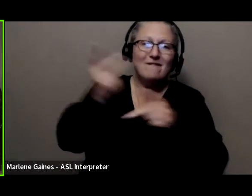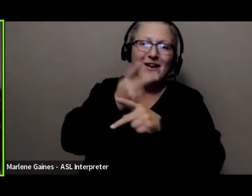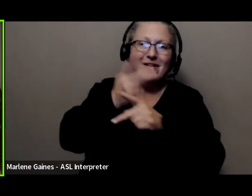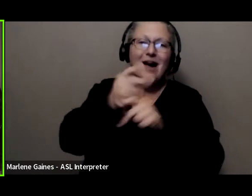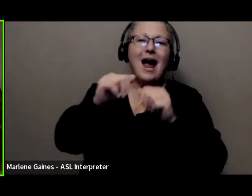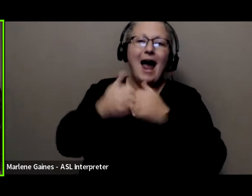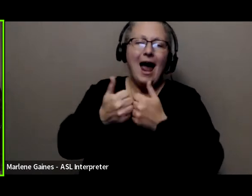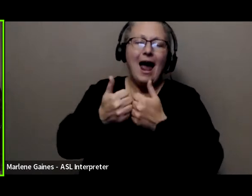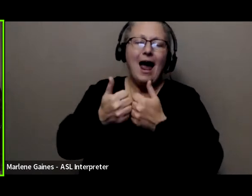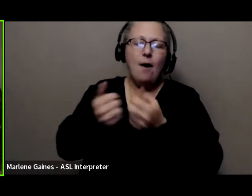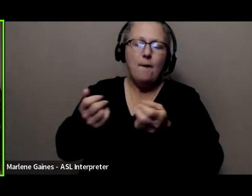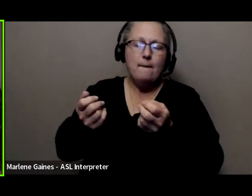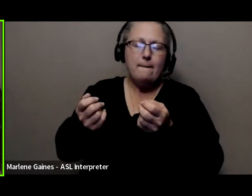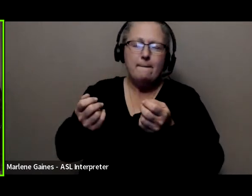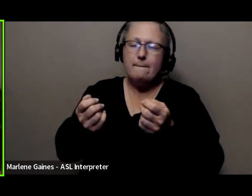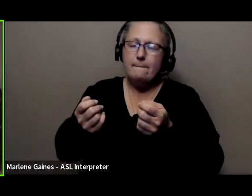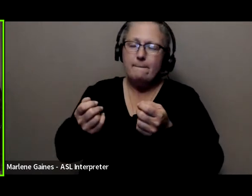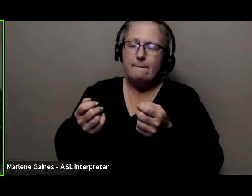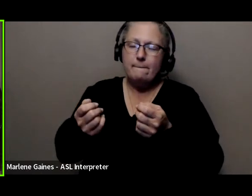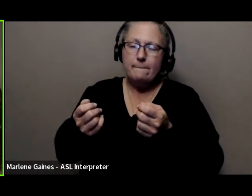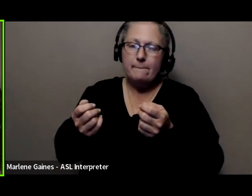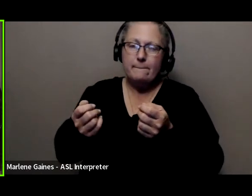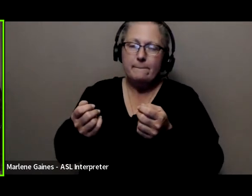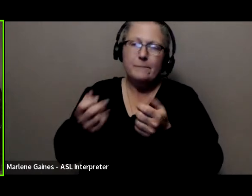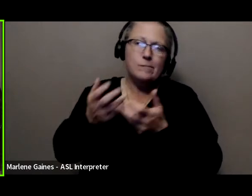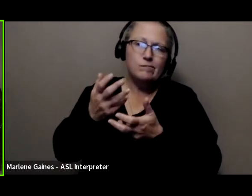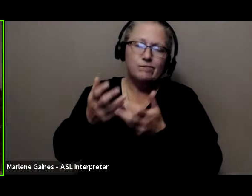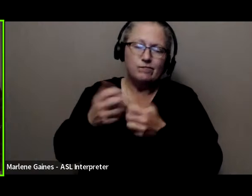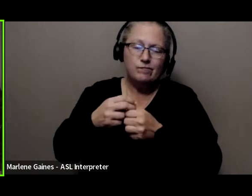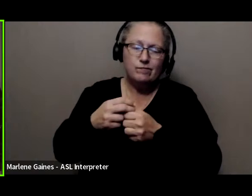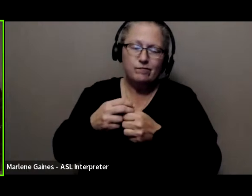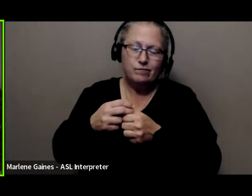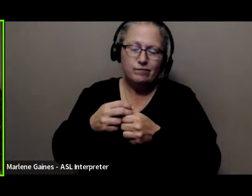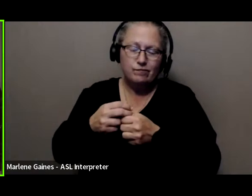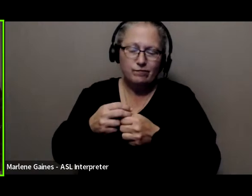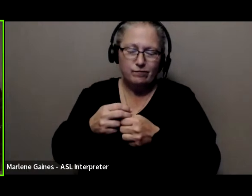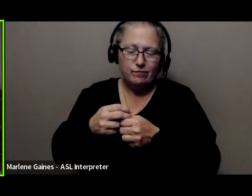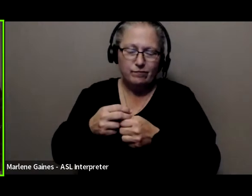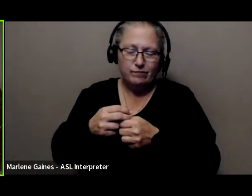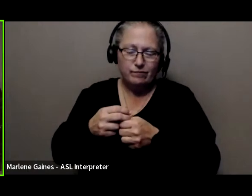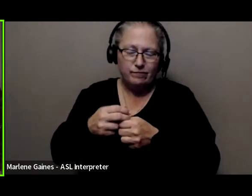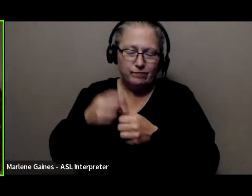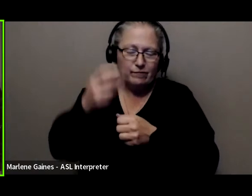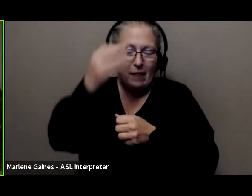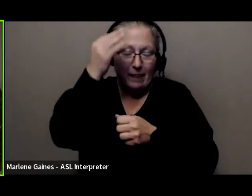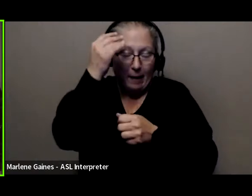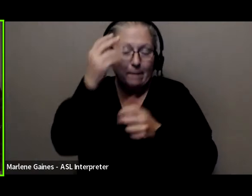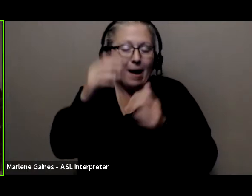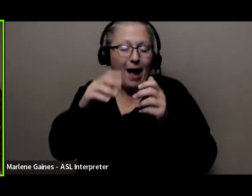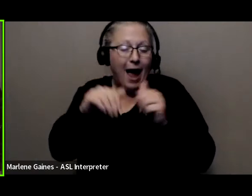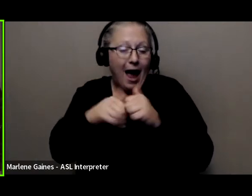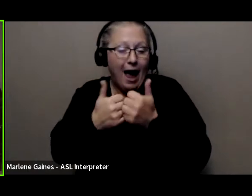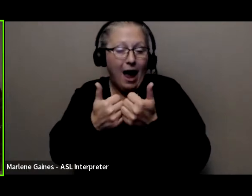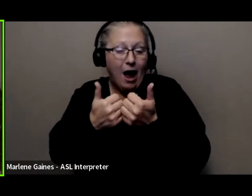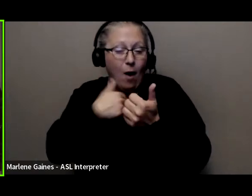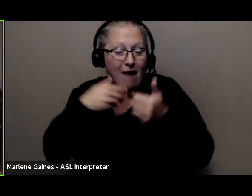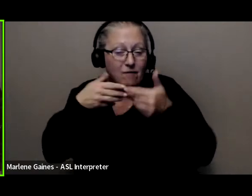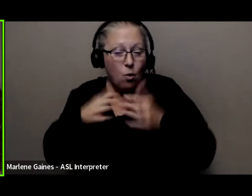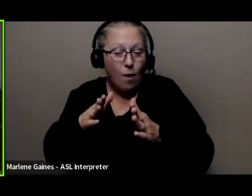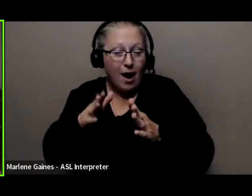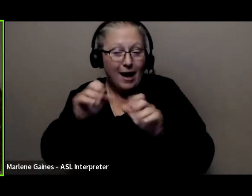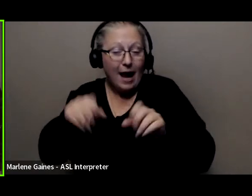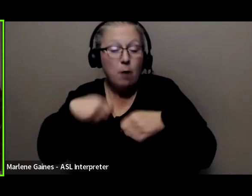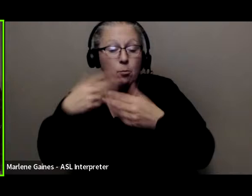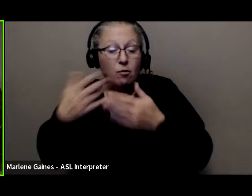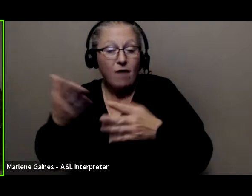make them work. Part of it is thinking about, is there a way that we maybe provide a